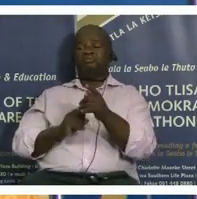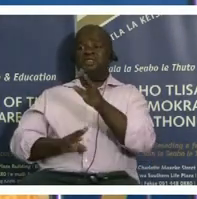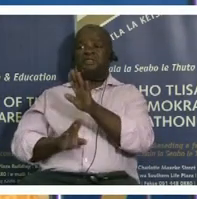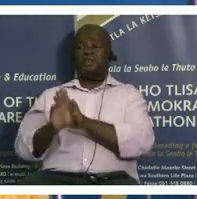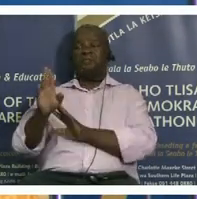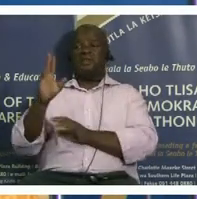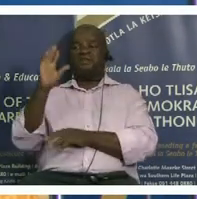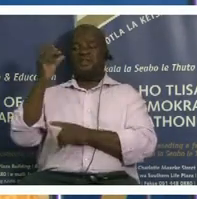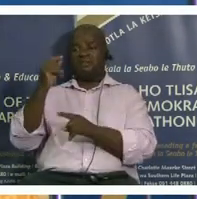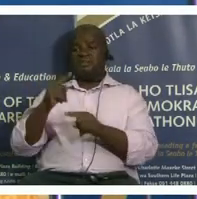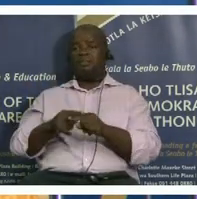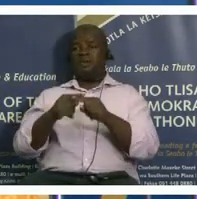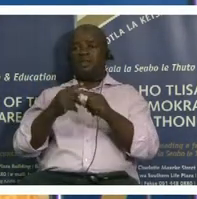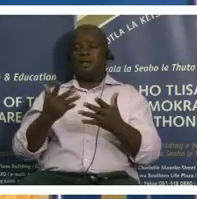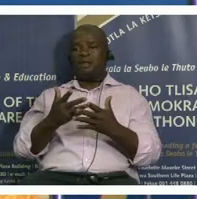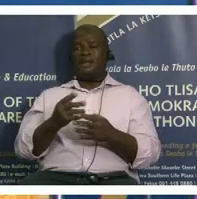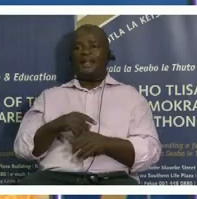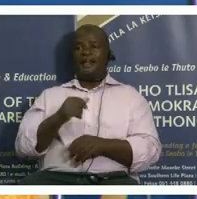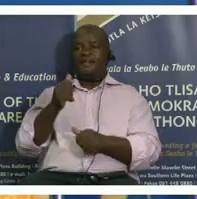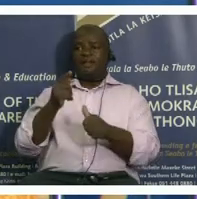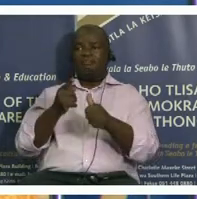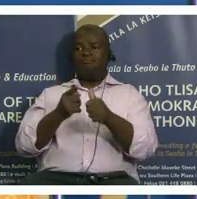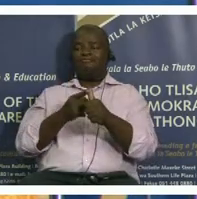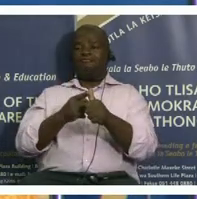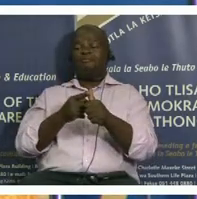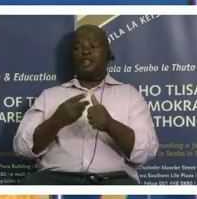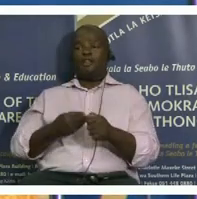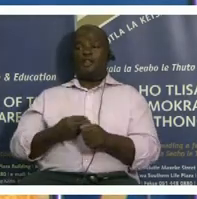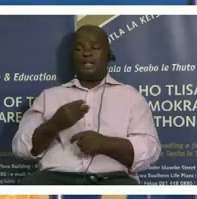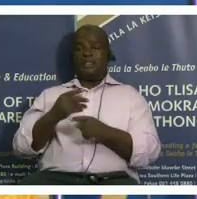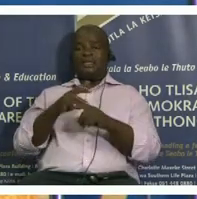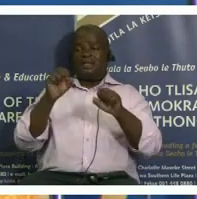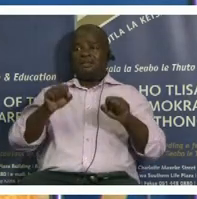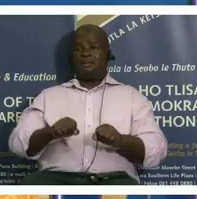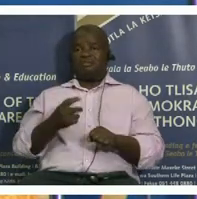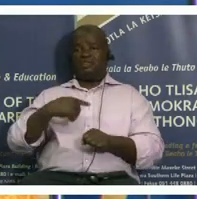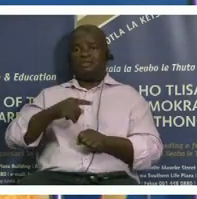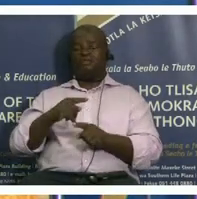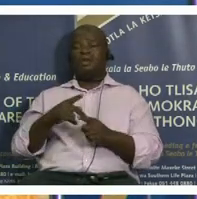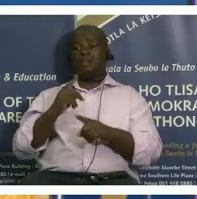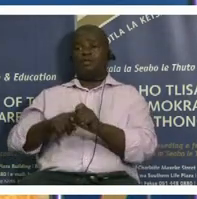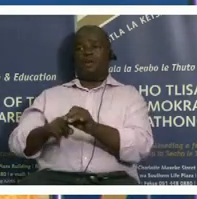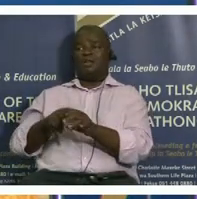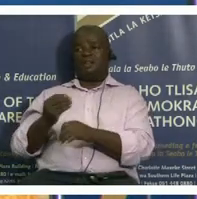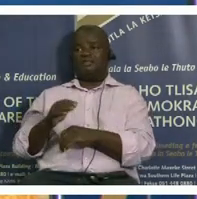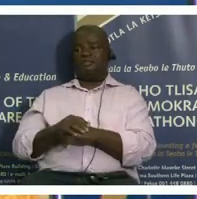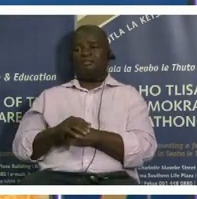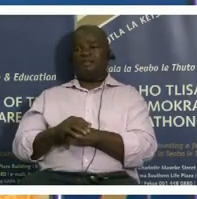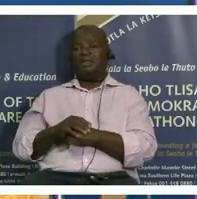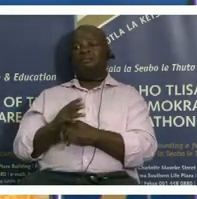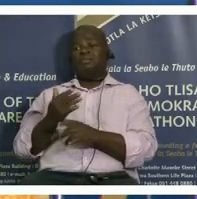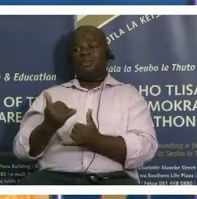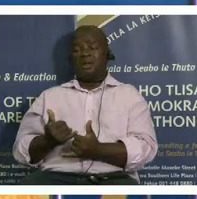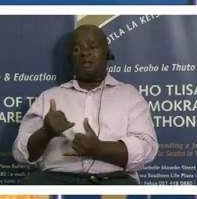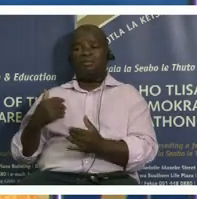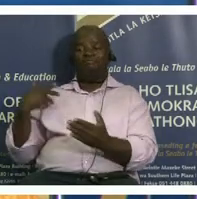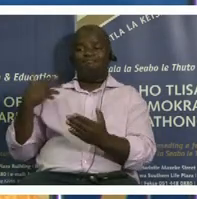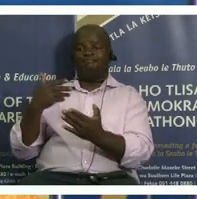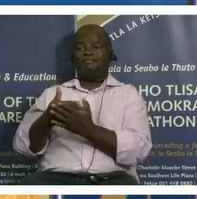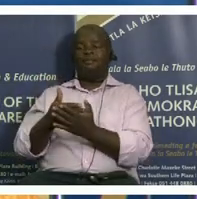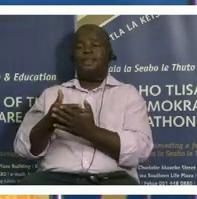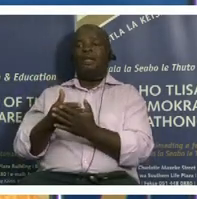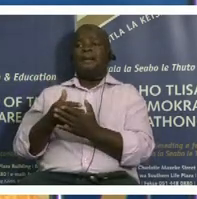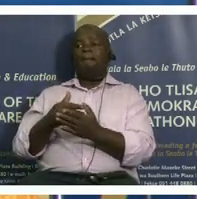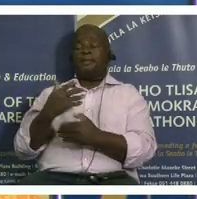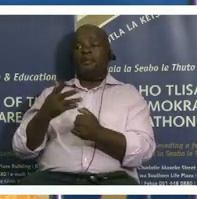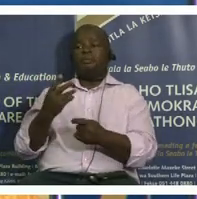is dependent on the quality of our infrastructure. While some progress has been made with expansion